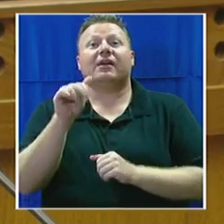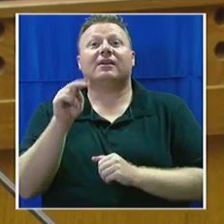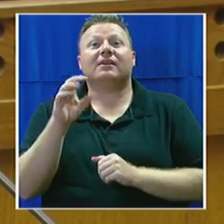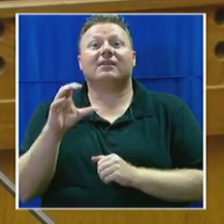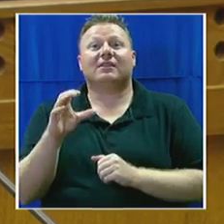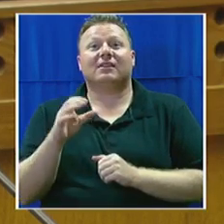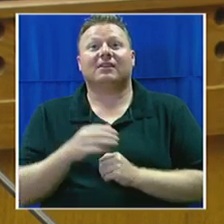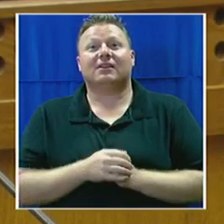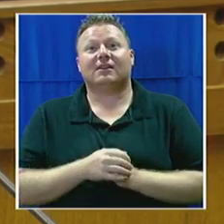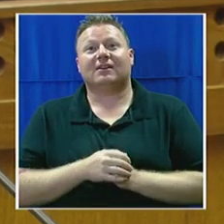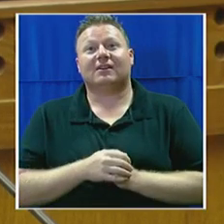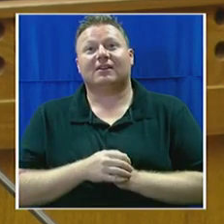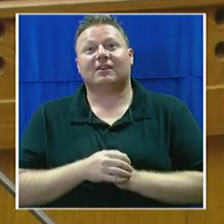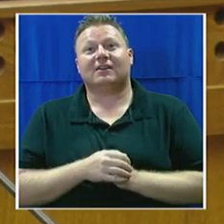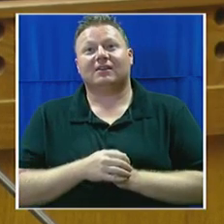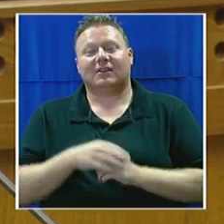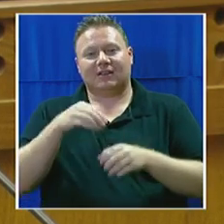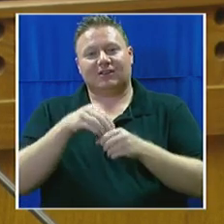detain its cause as Concordata ehambayo.